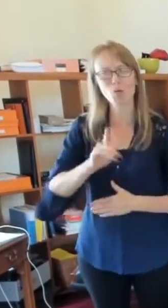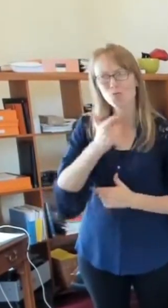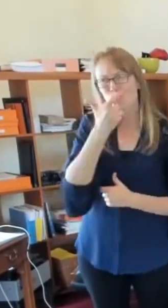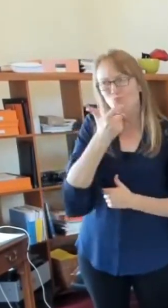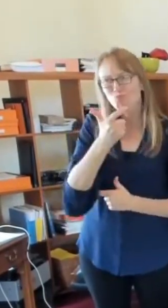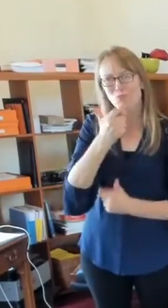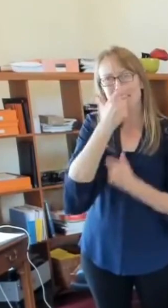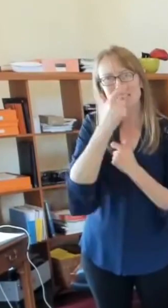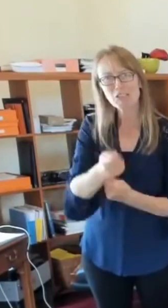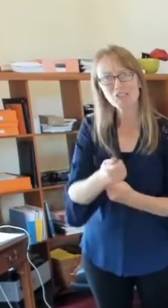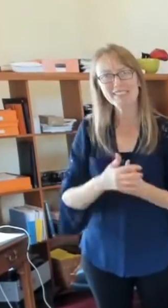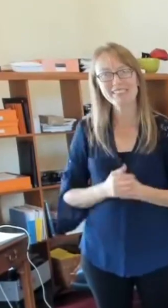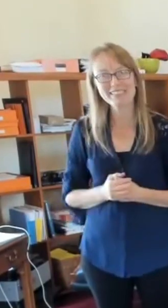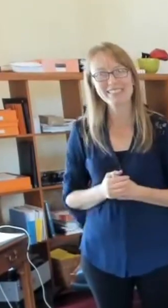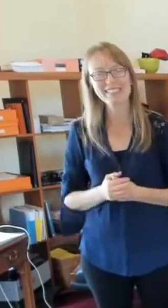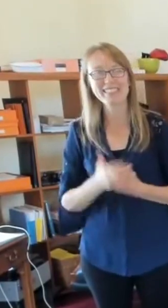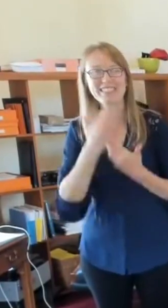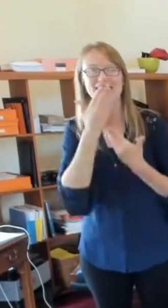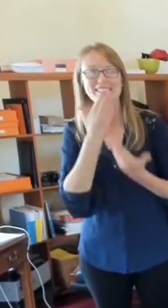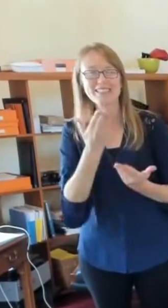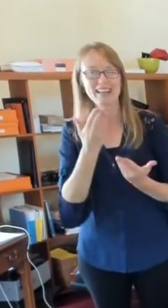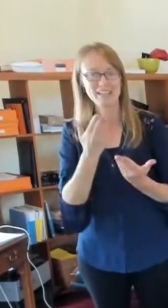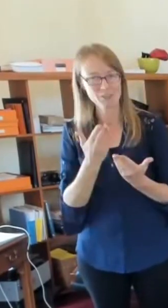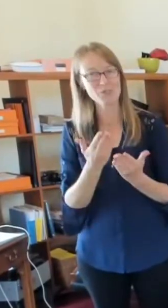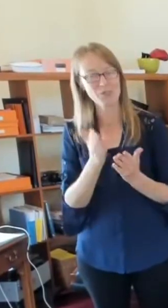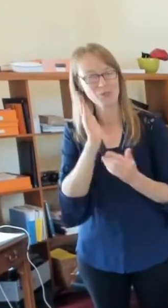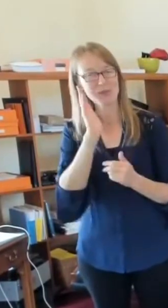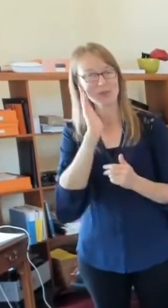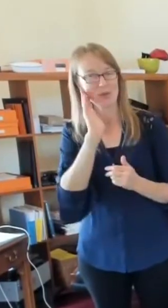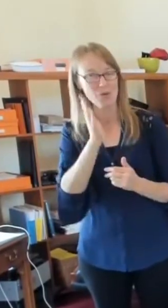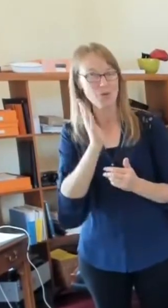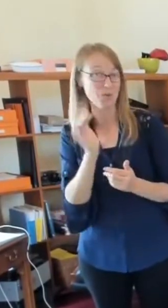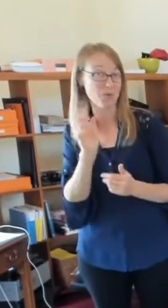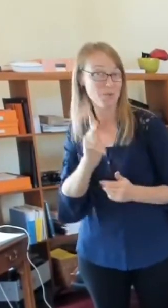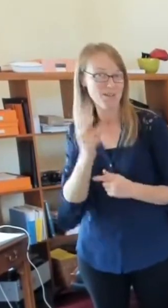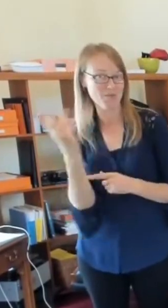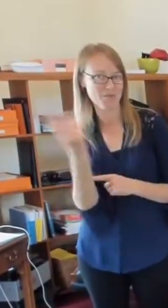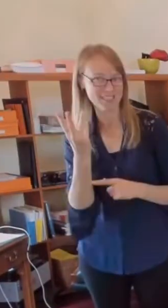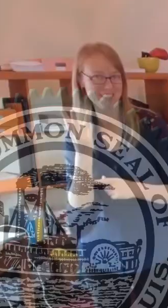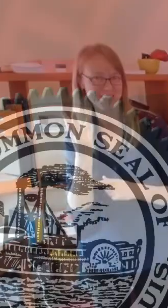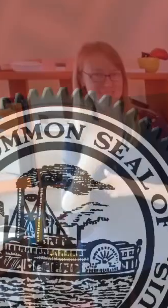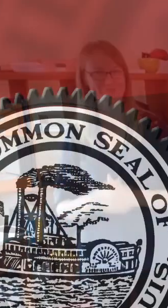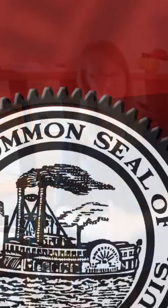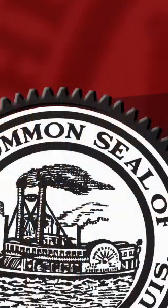in this, and appreciate you joining us, and we'll be back and talk to you on Wednesday. Thanks.